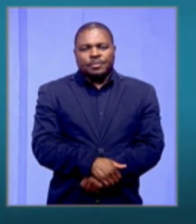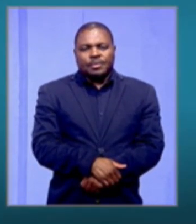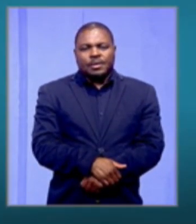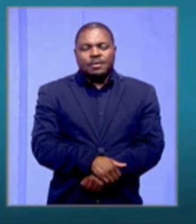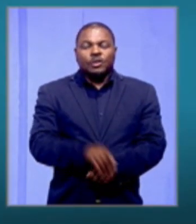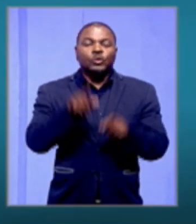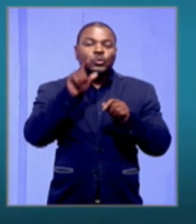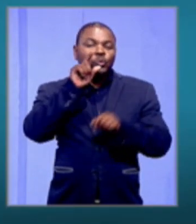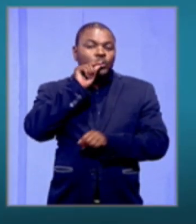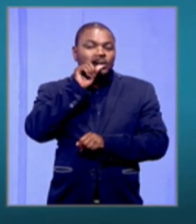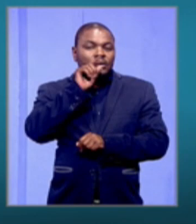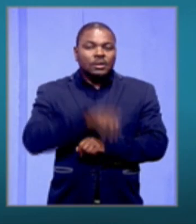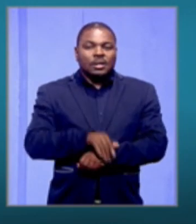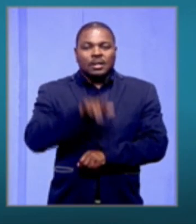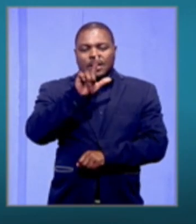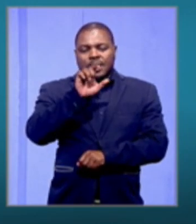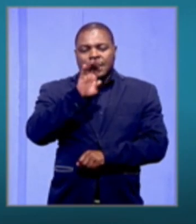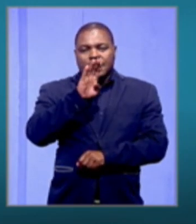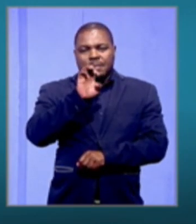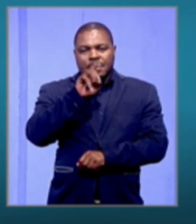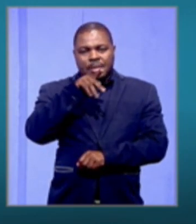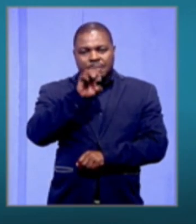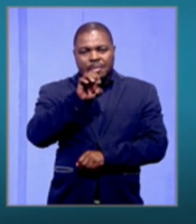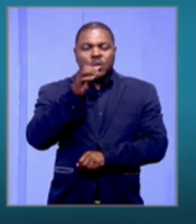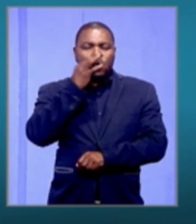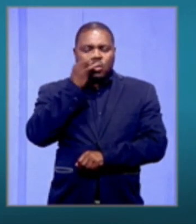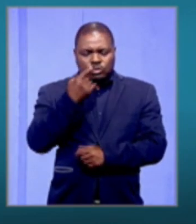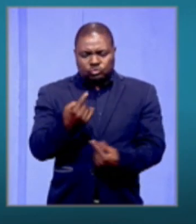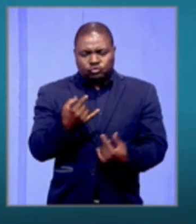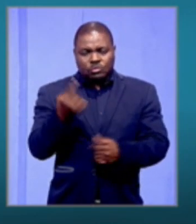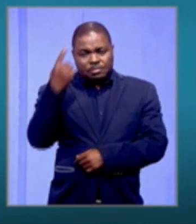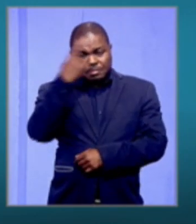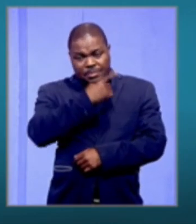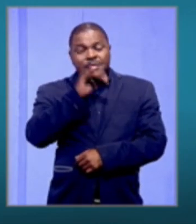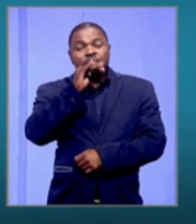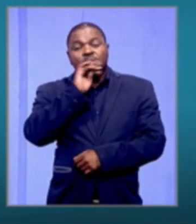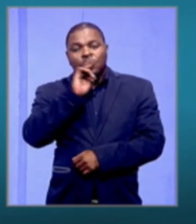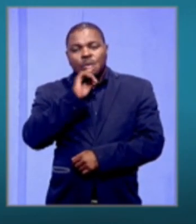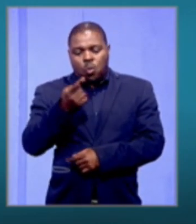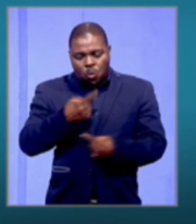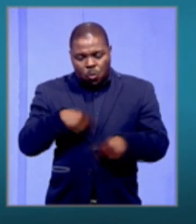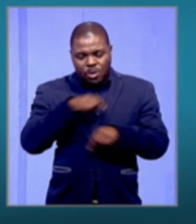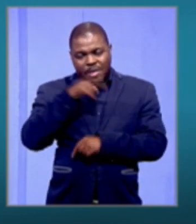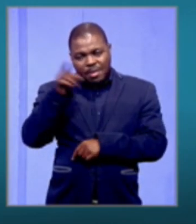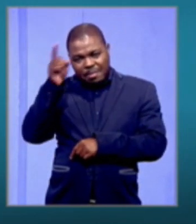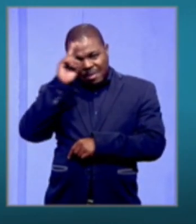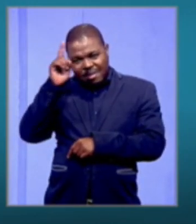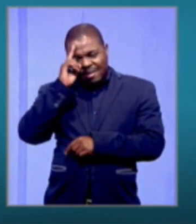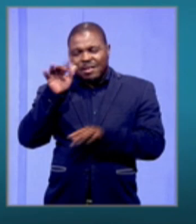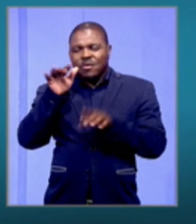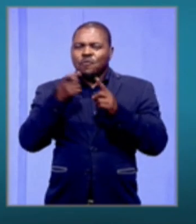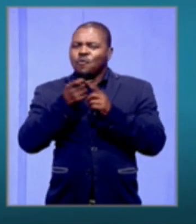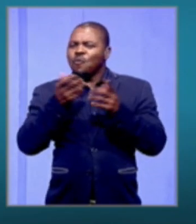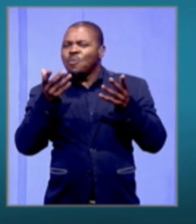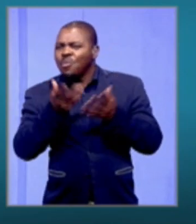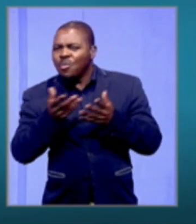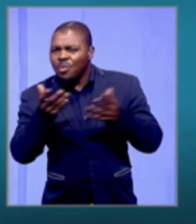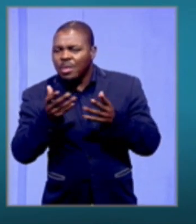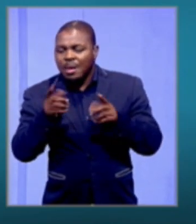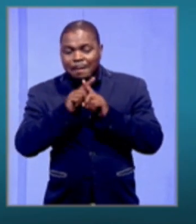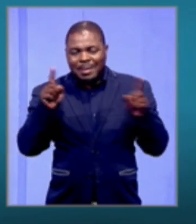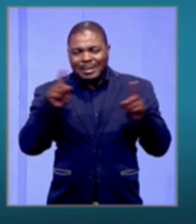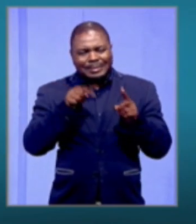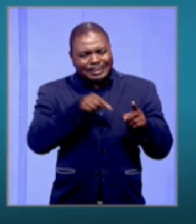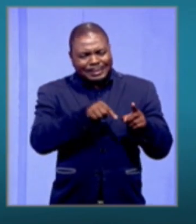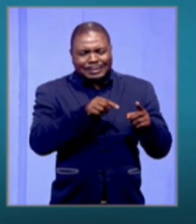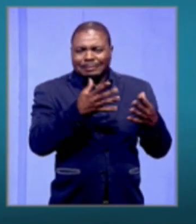Letlaka le nna Twitter Evelyn Lebebe o re letsatsi la legono le ra gore re le maAforika re tswa kae, e fela a ke bone